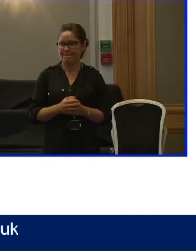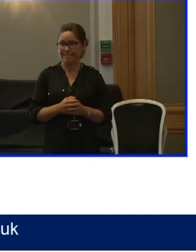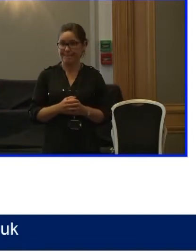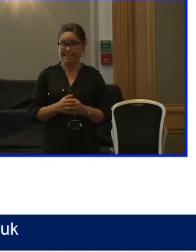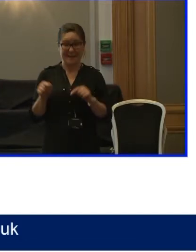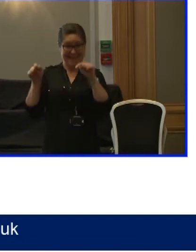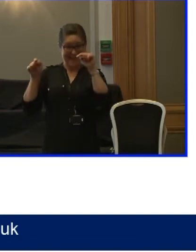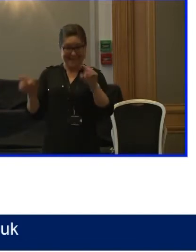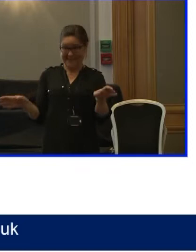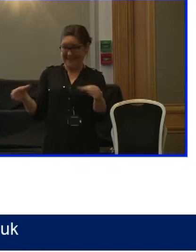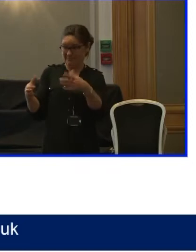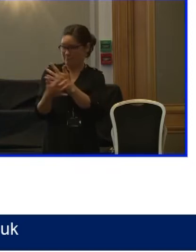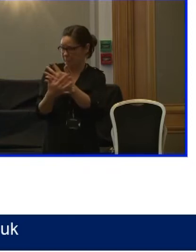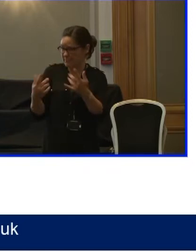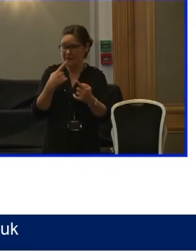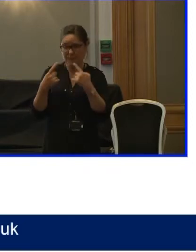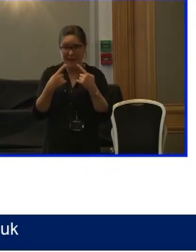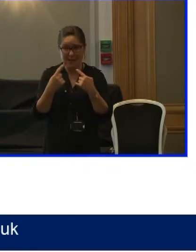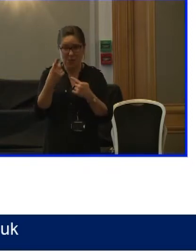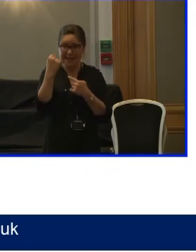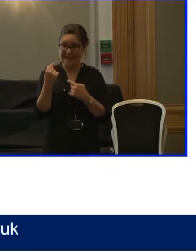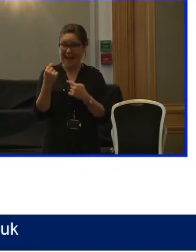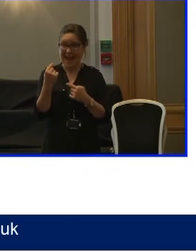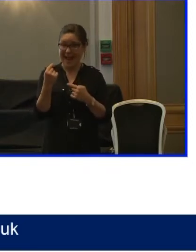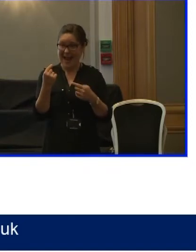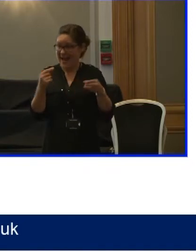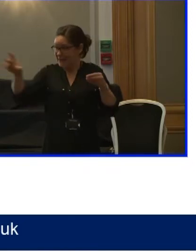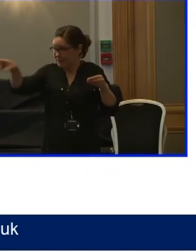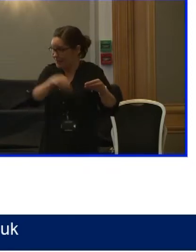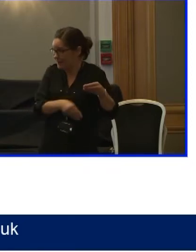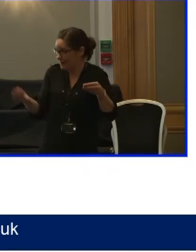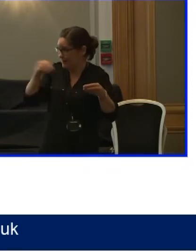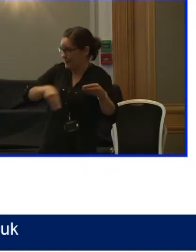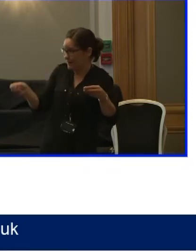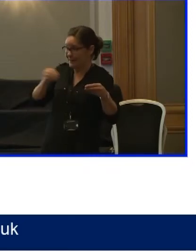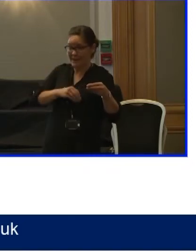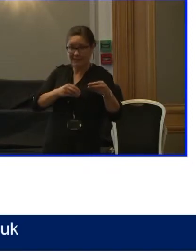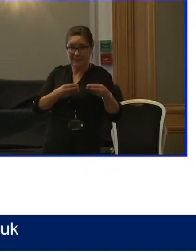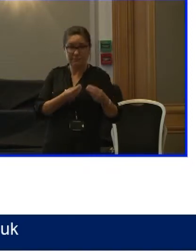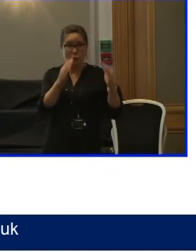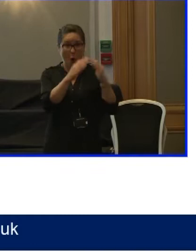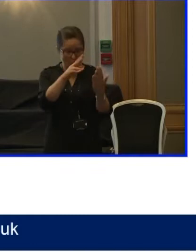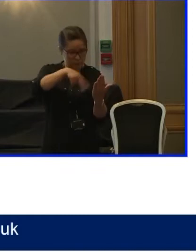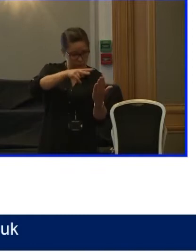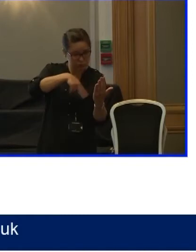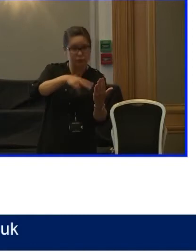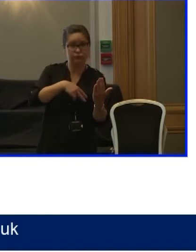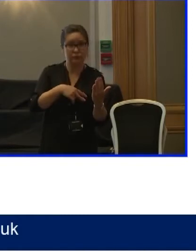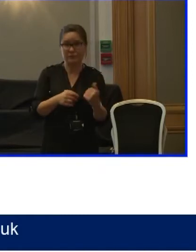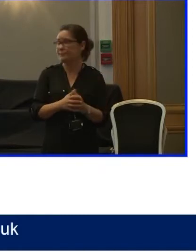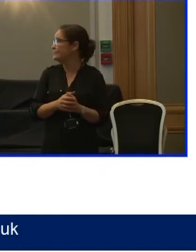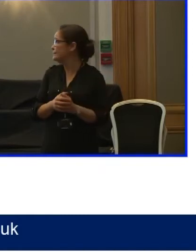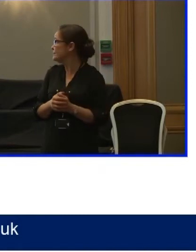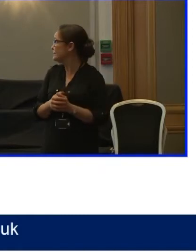say, that you can take away with you. You can take a small stack if you know that there are individuals and families that need this information. So, in